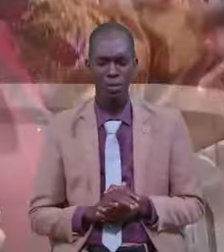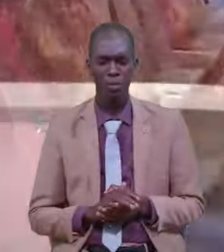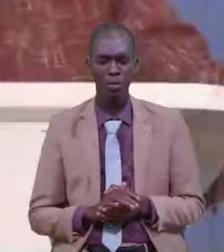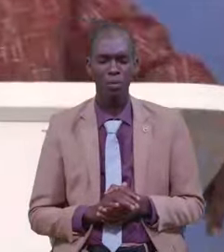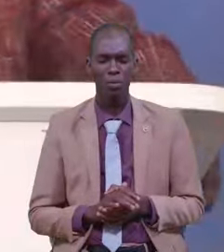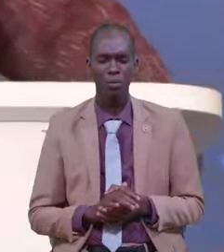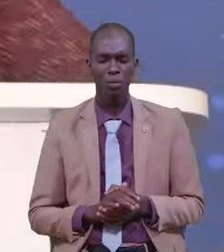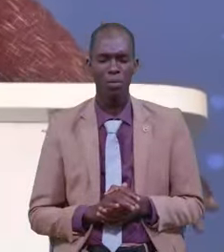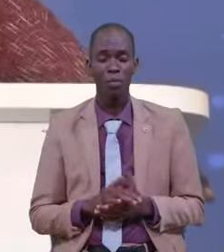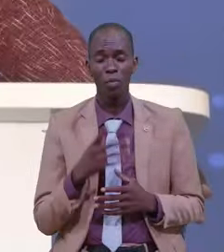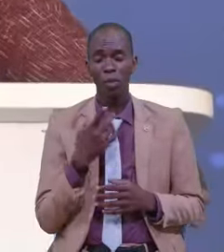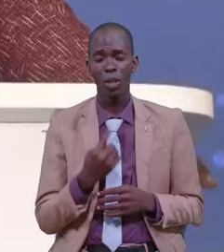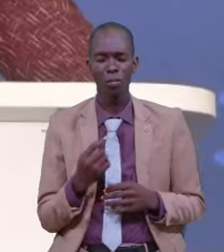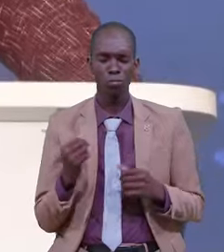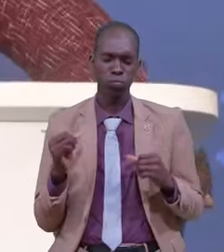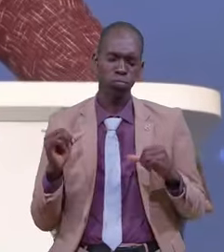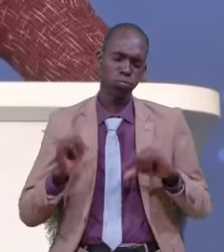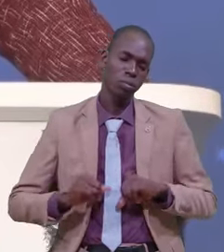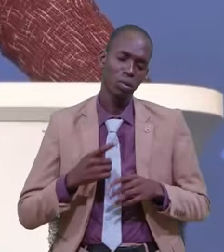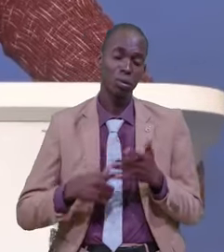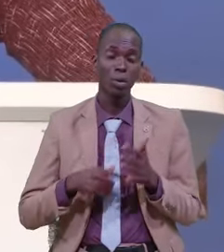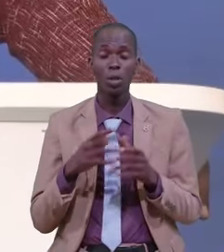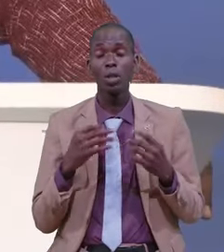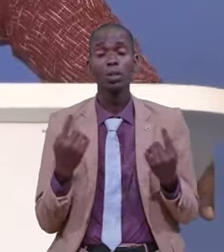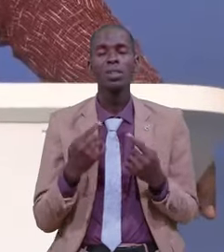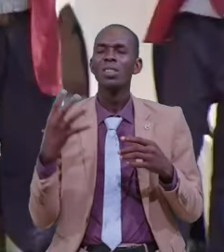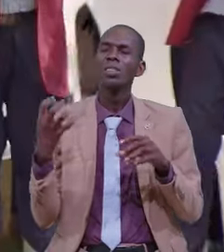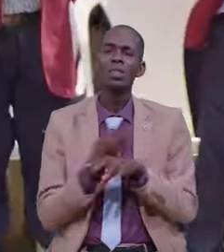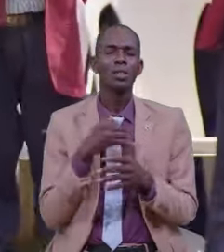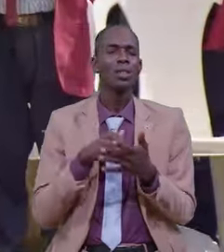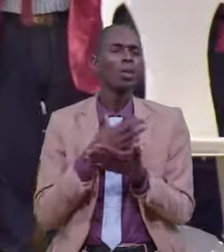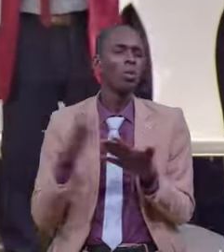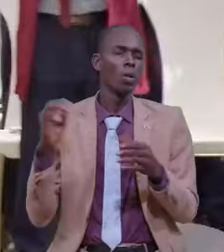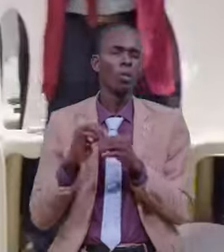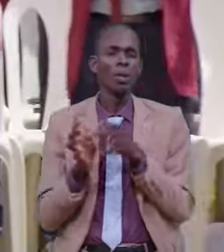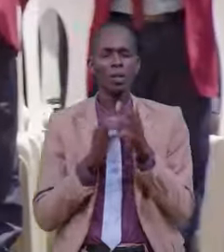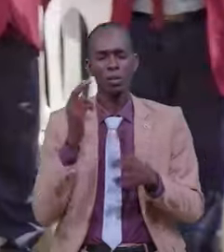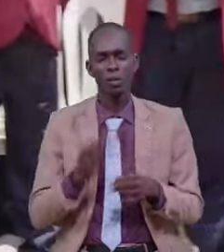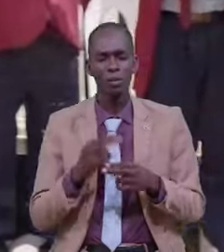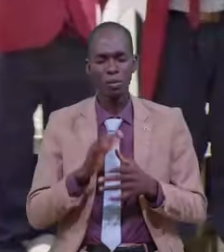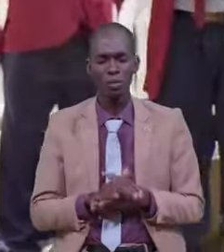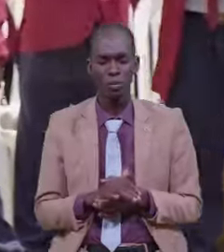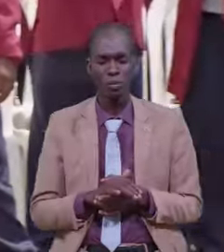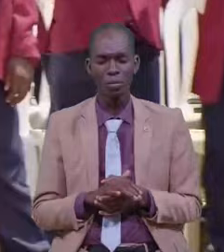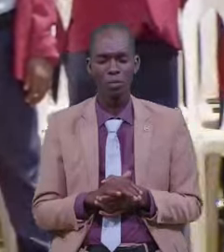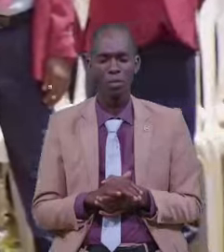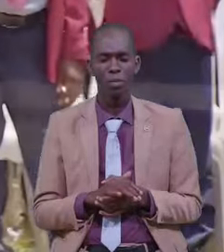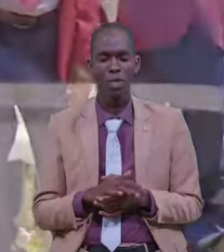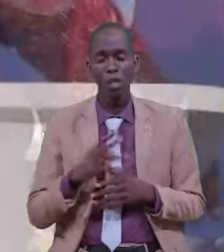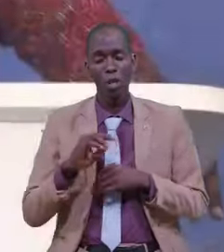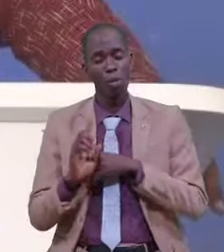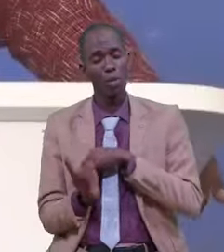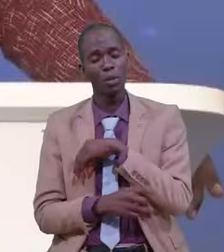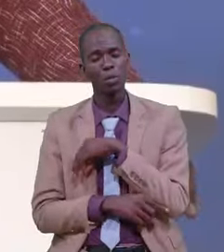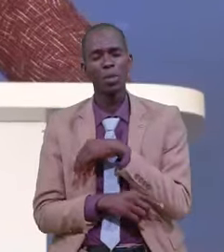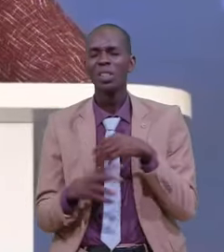The condemnation of sin, take it away in Jesus' name. The punishment, take